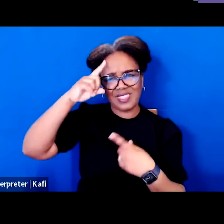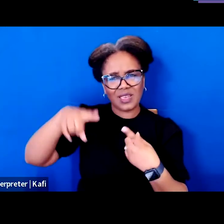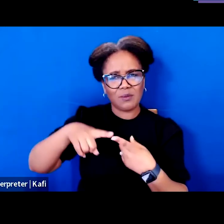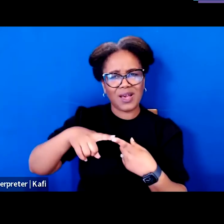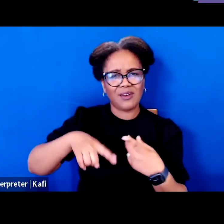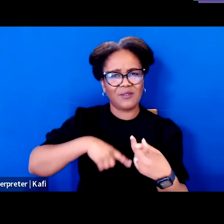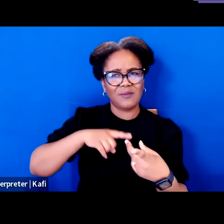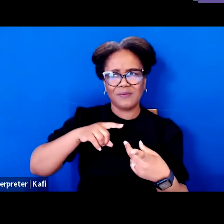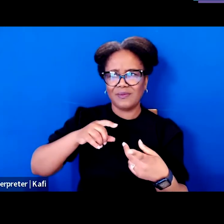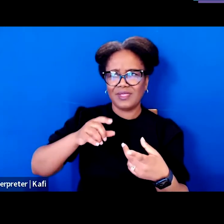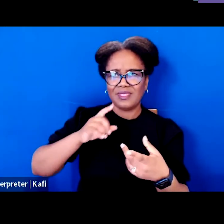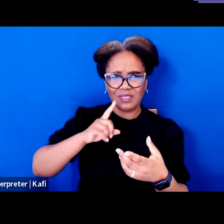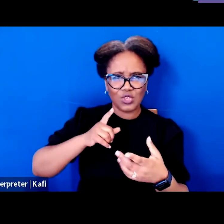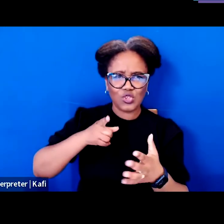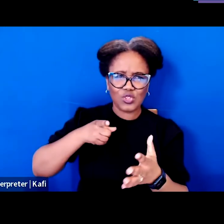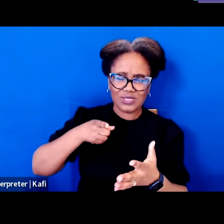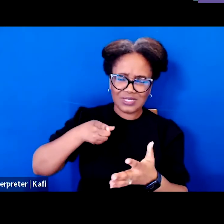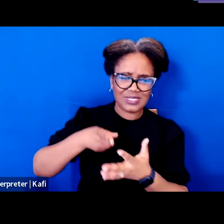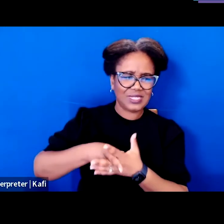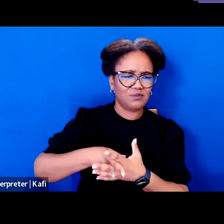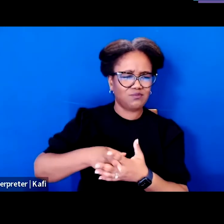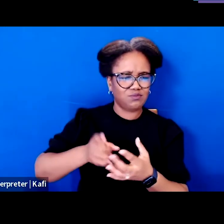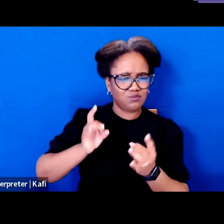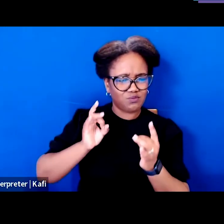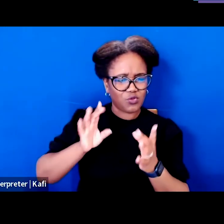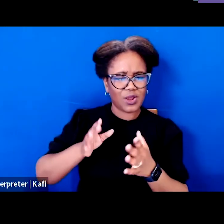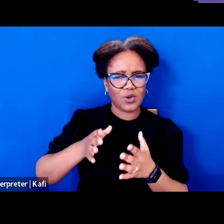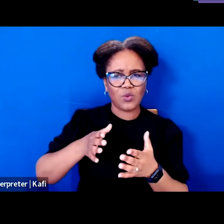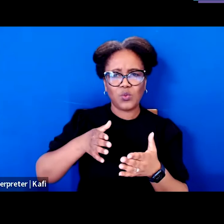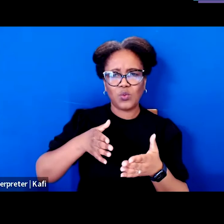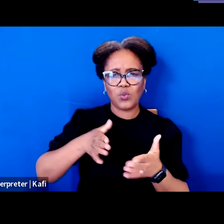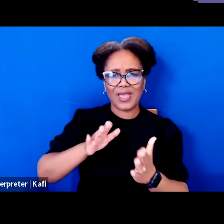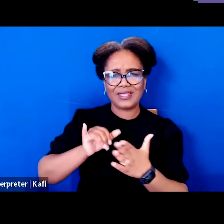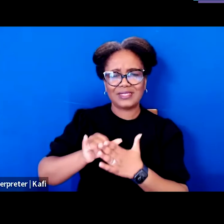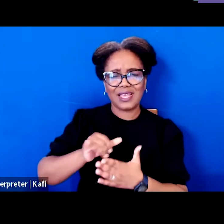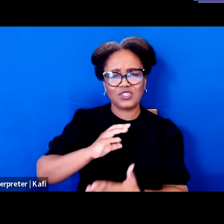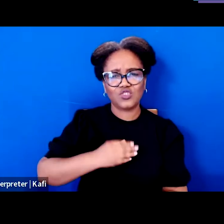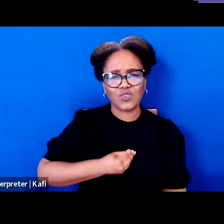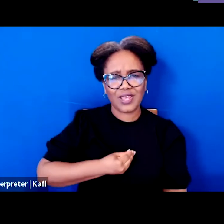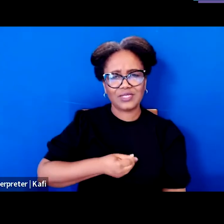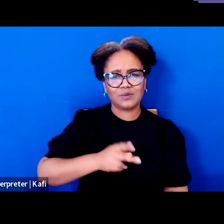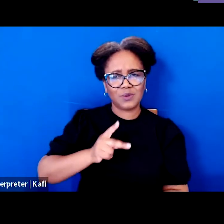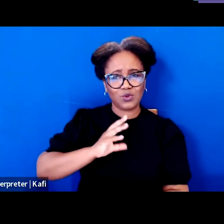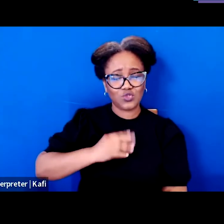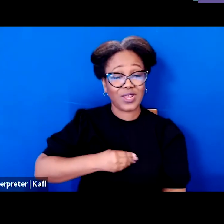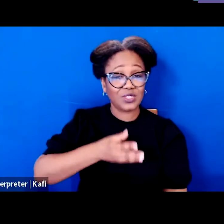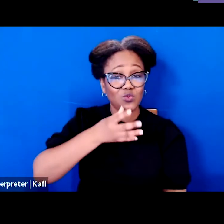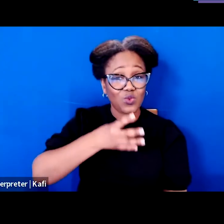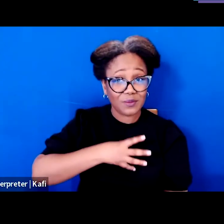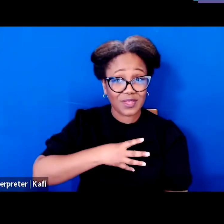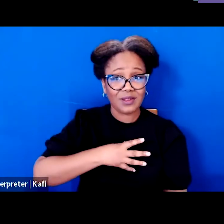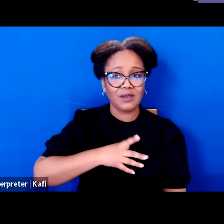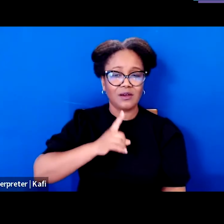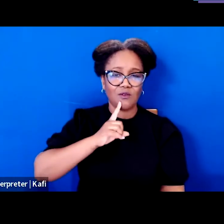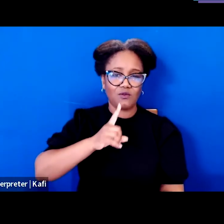around 32,000 requests during the pandemic, which means that we have seen a lot